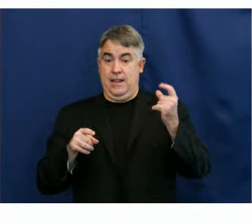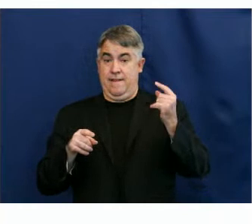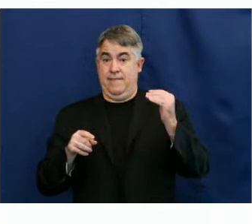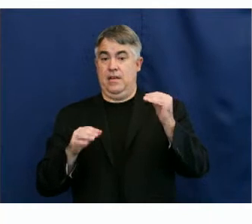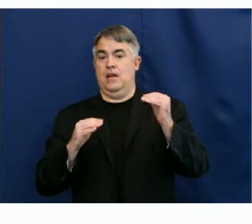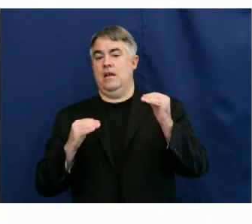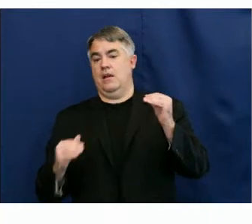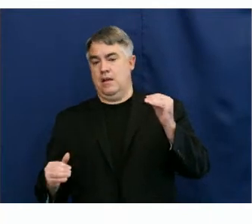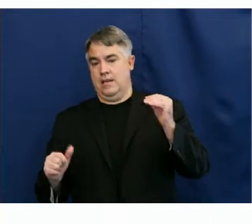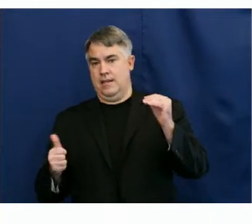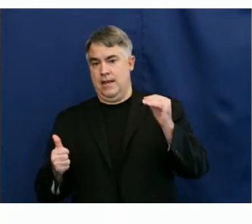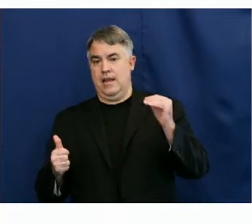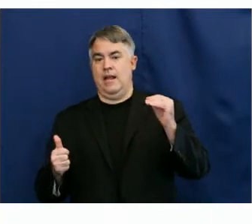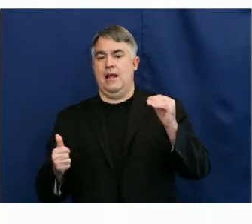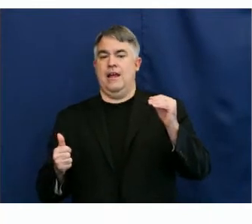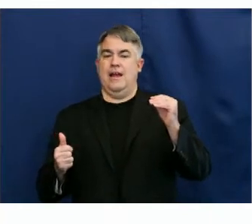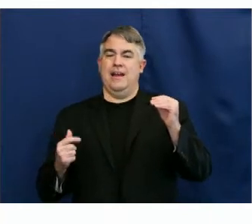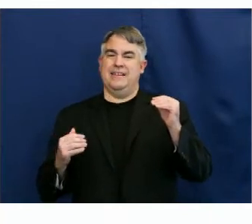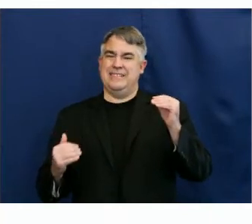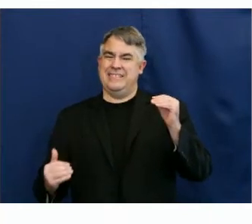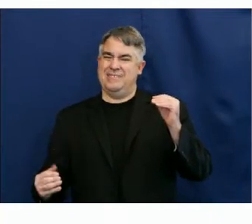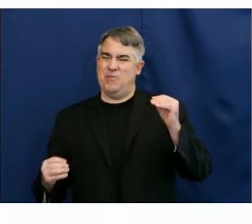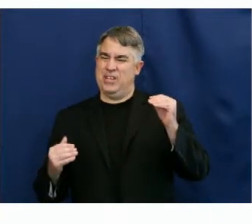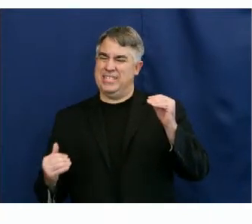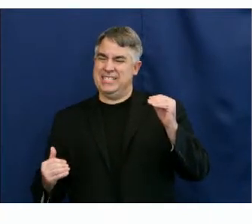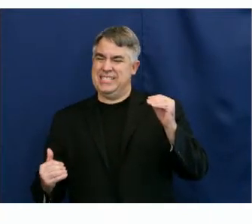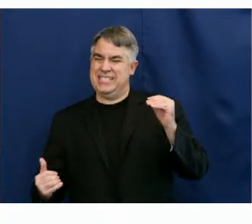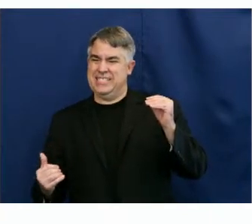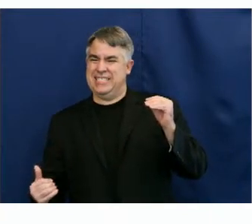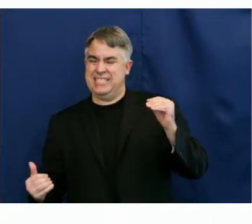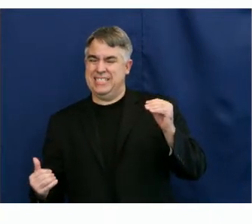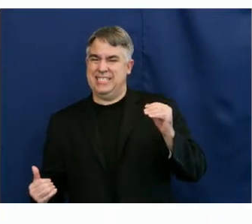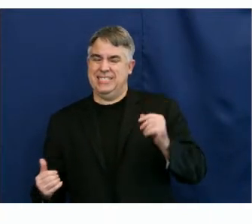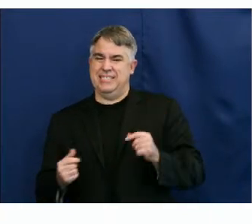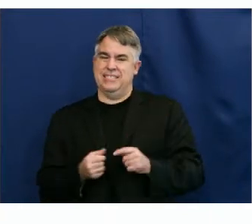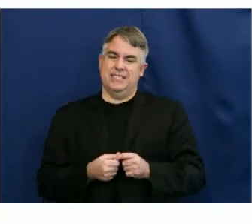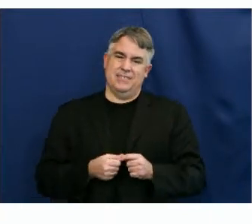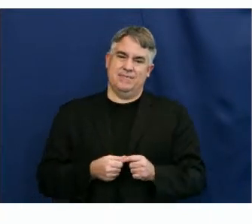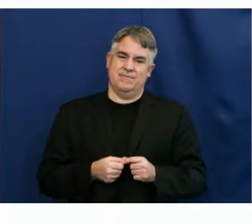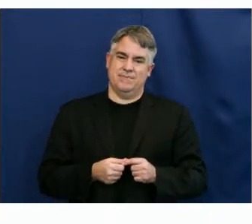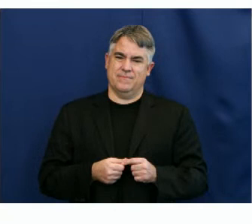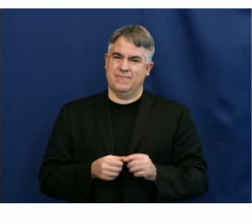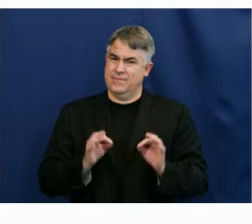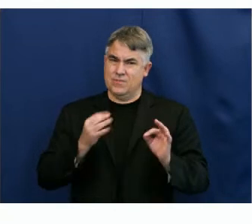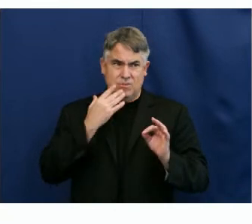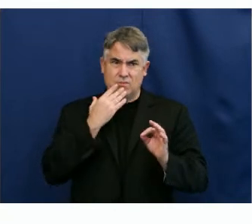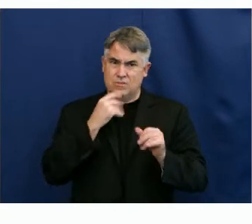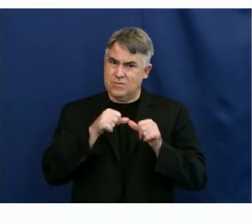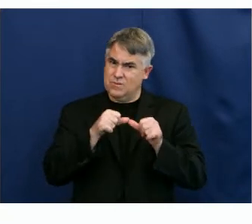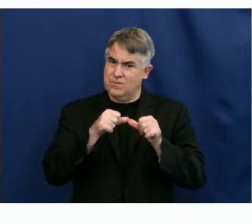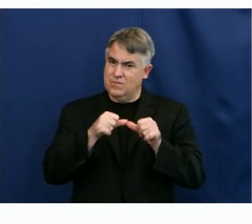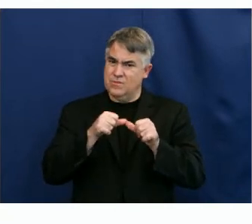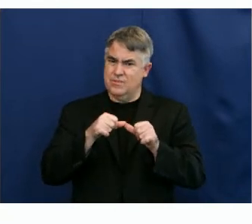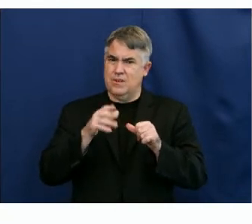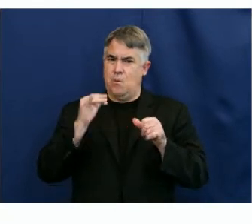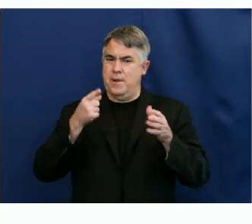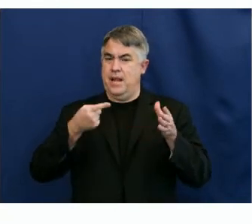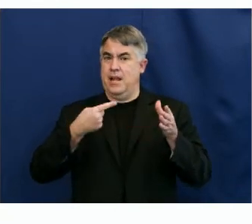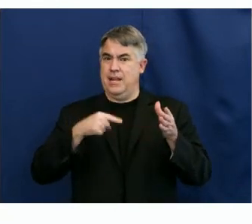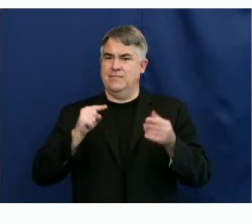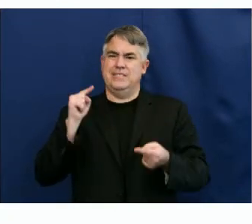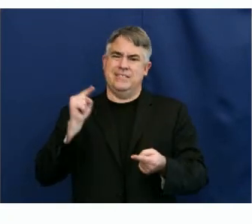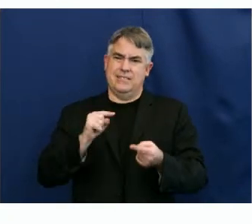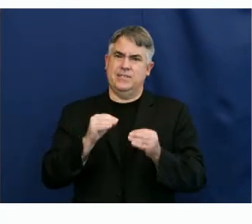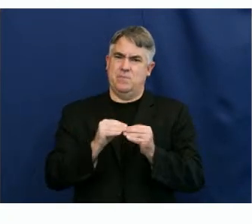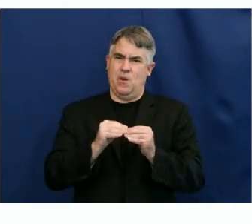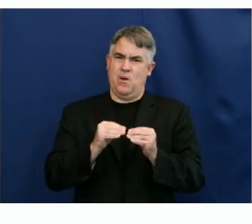to kind of plateau a little bit, but it is very likely that we hope next week these numbers will be lower. And